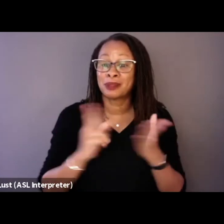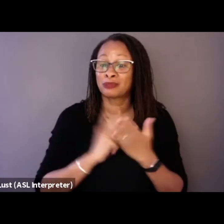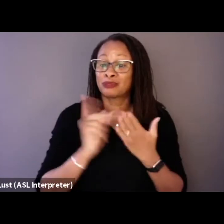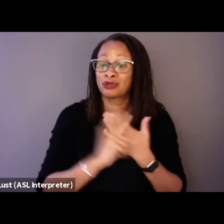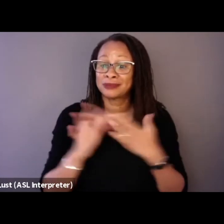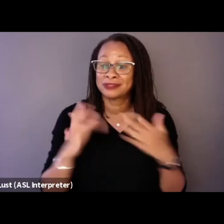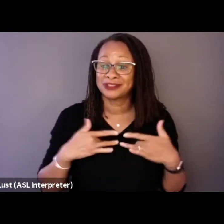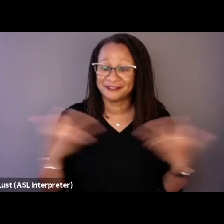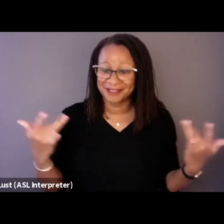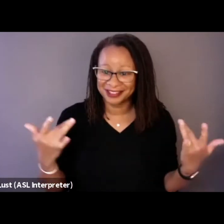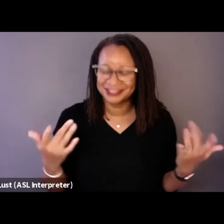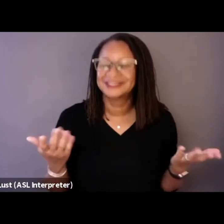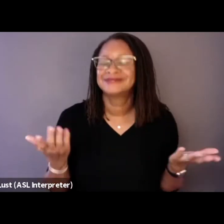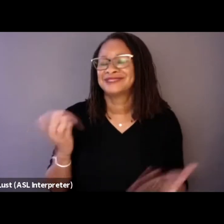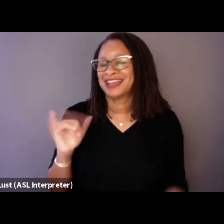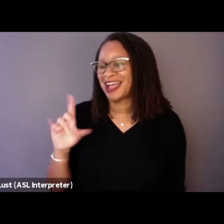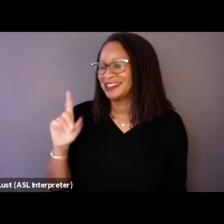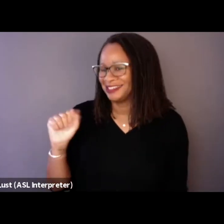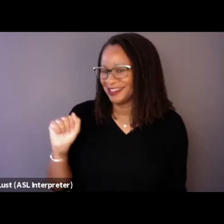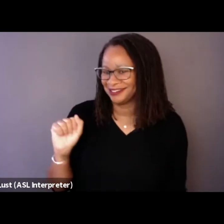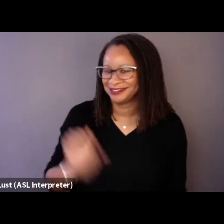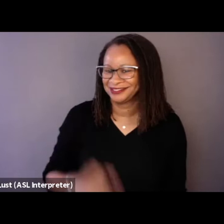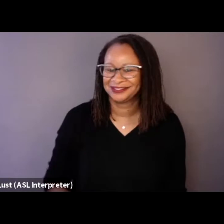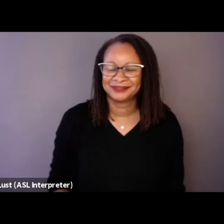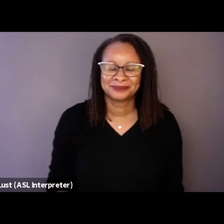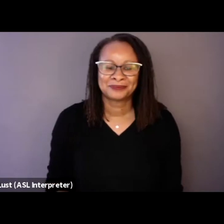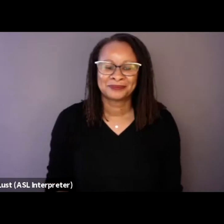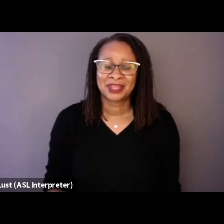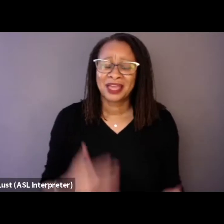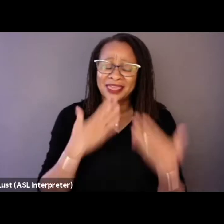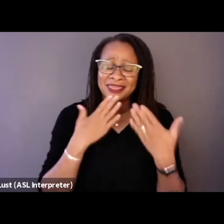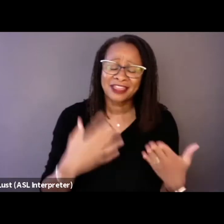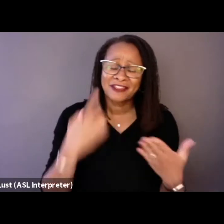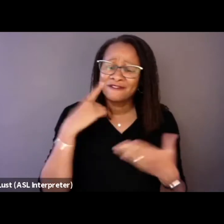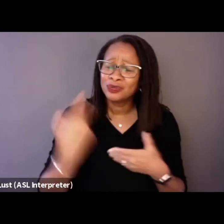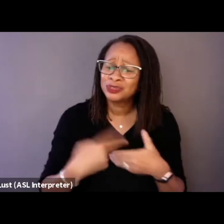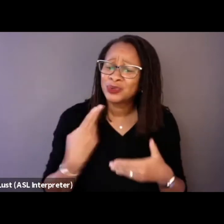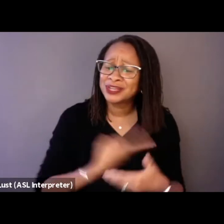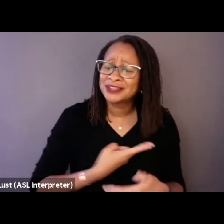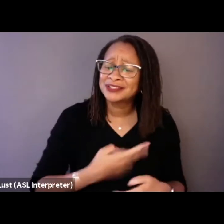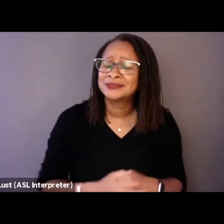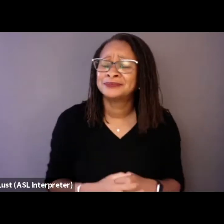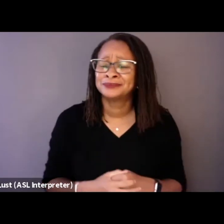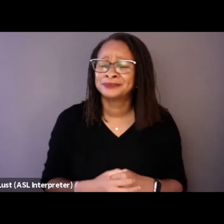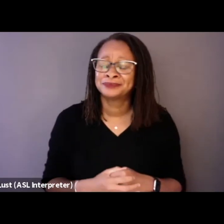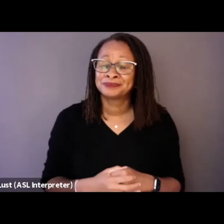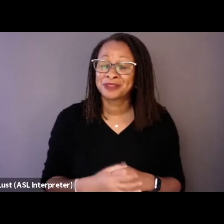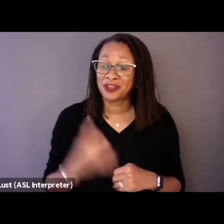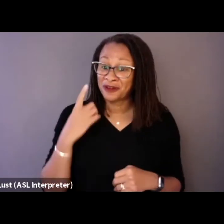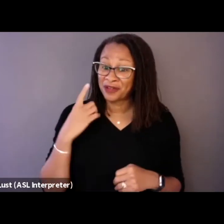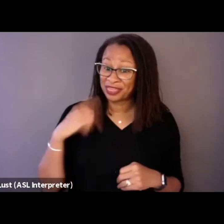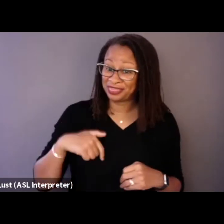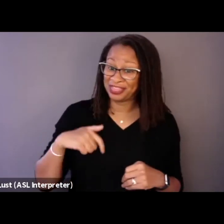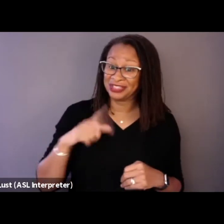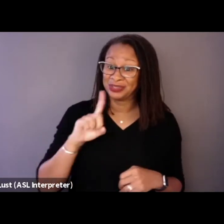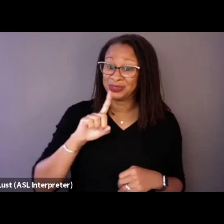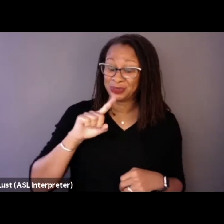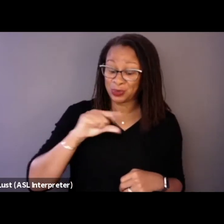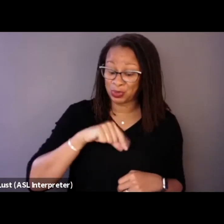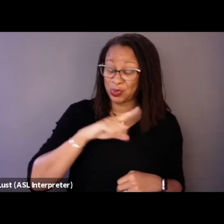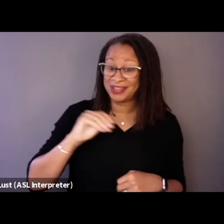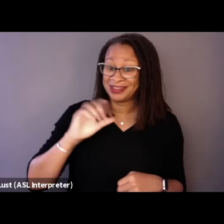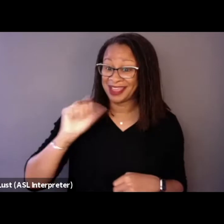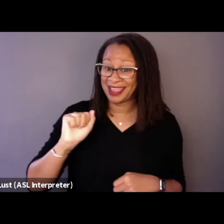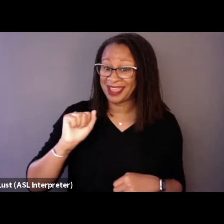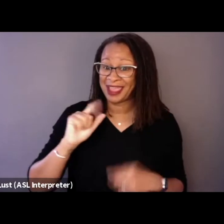and Events here at the IDA. Thank you for joining us for Q&As around the